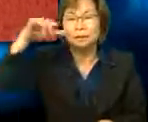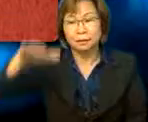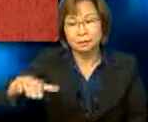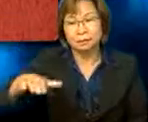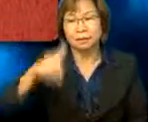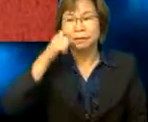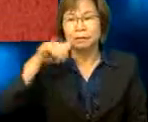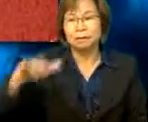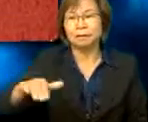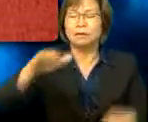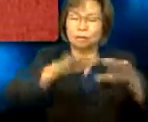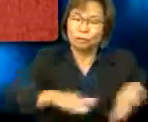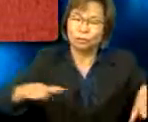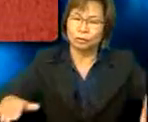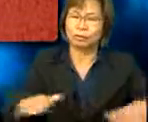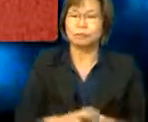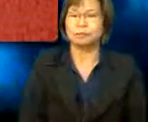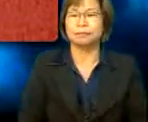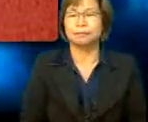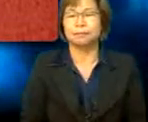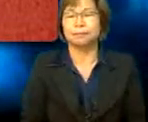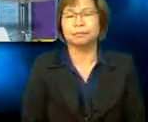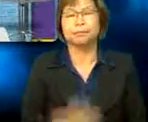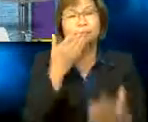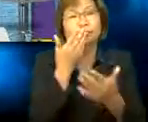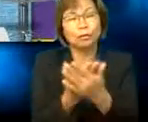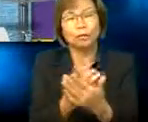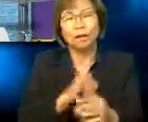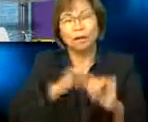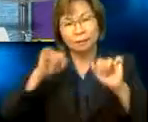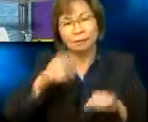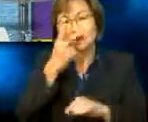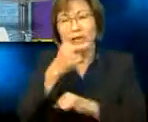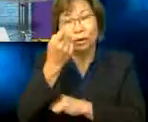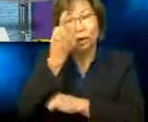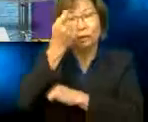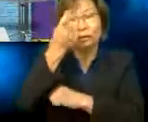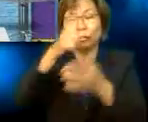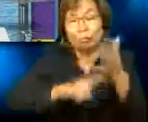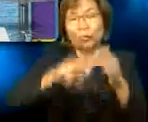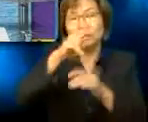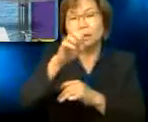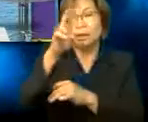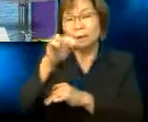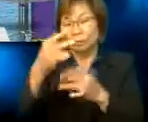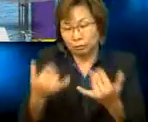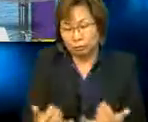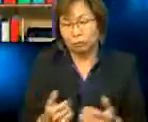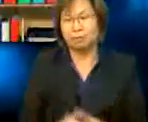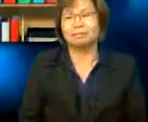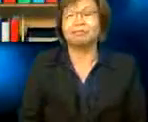sister, children. Good. I can see that you have understood what nouns are,